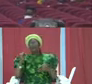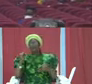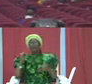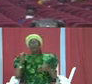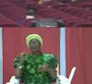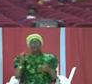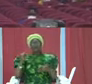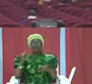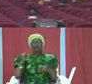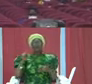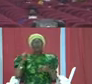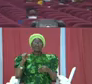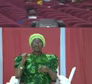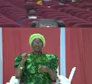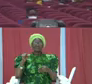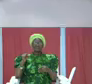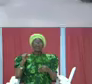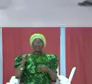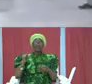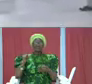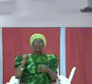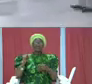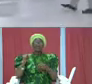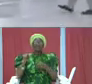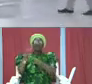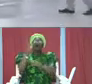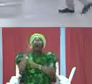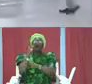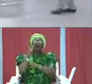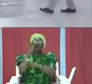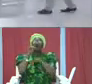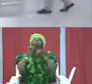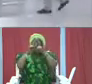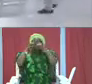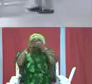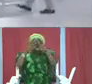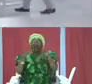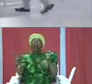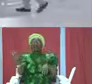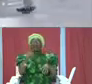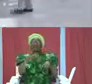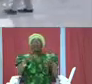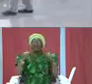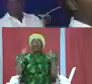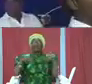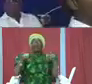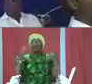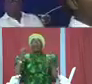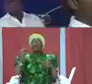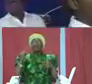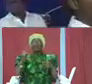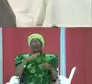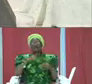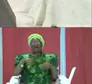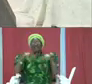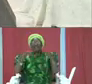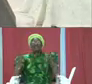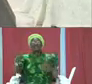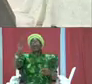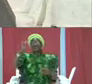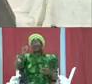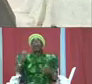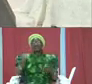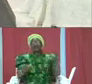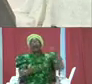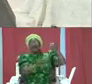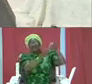May God breathe on our pastors and give them additional strength and